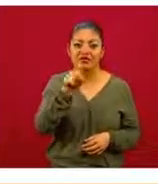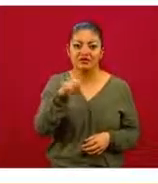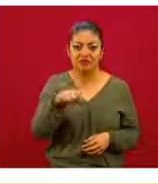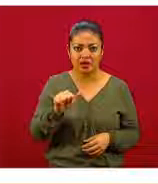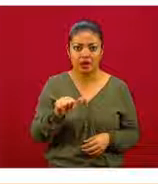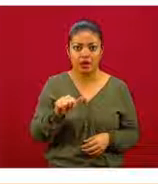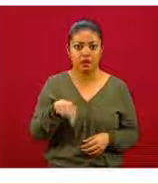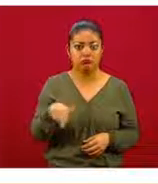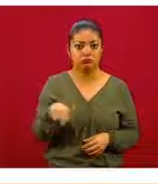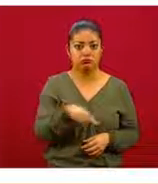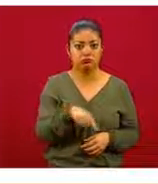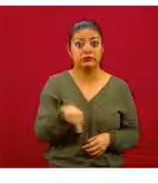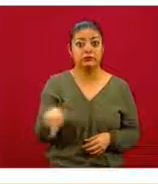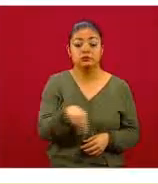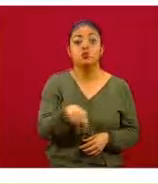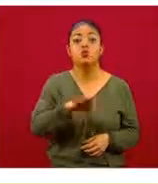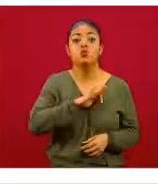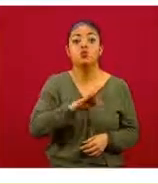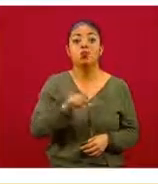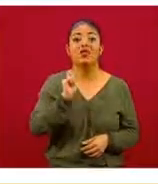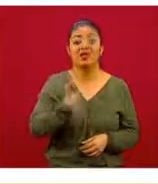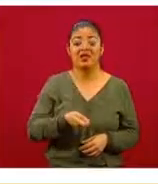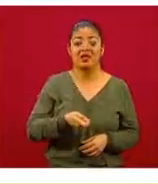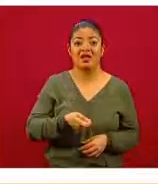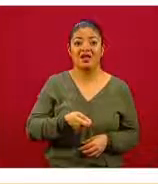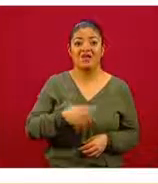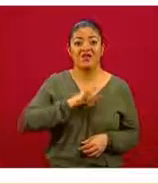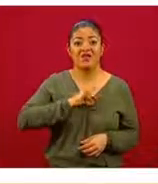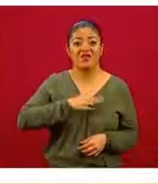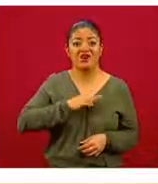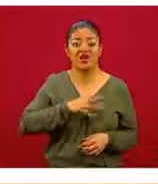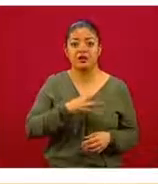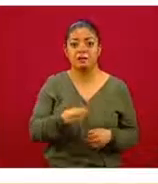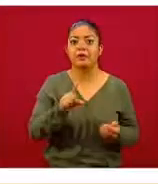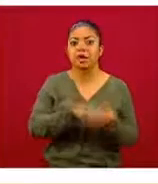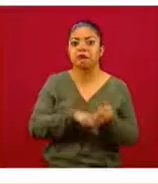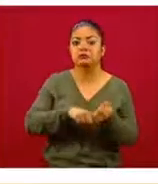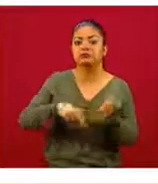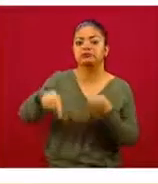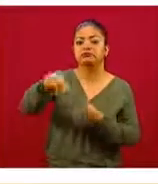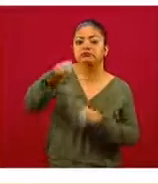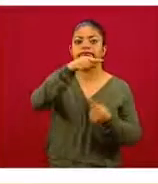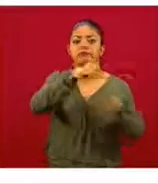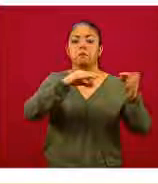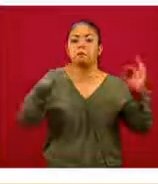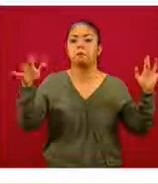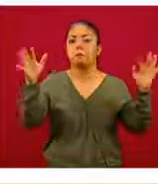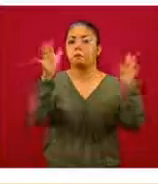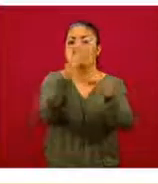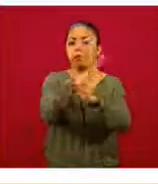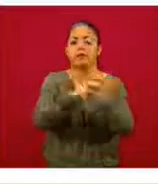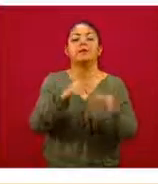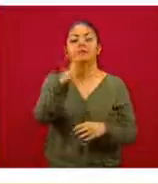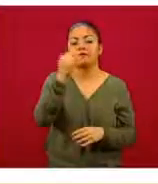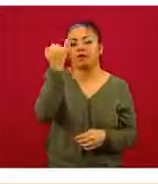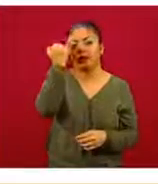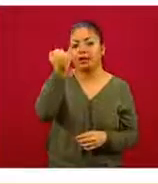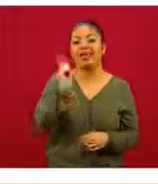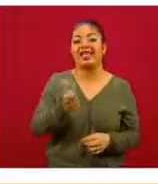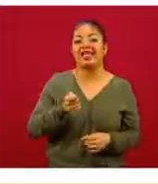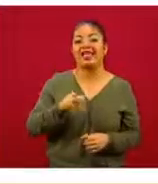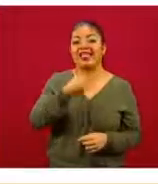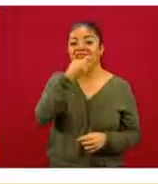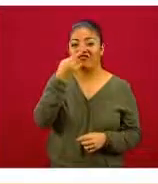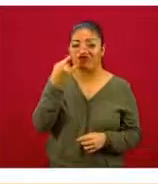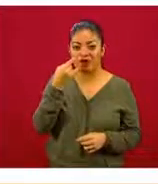all these other viruses. These other viruses can also infect the children and are circulating as well. So if